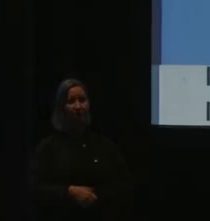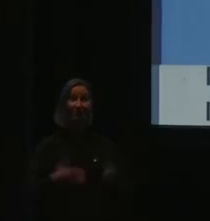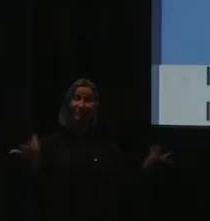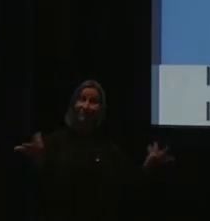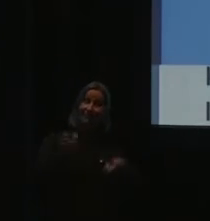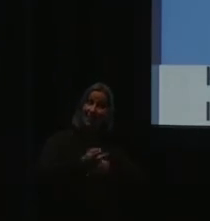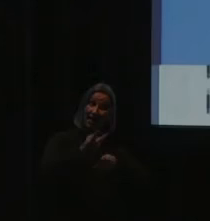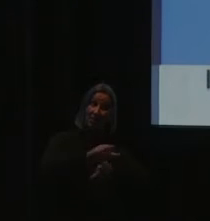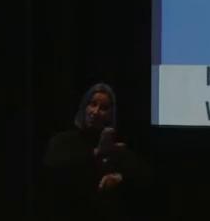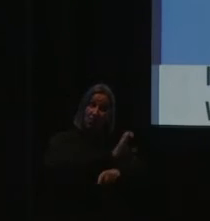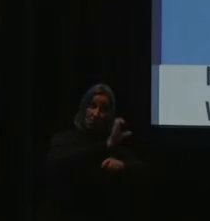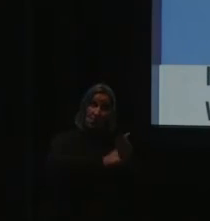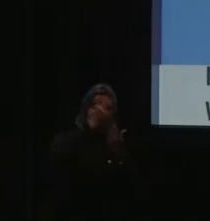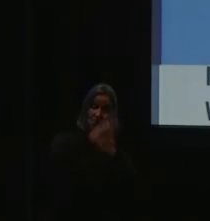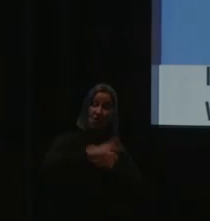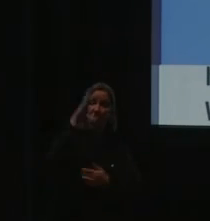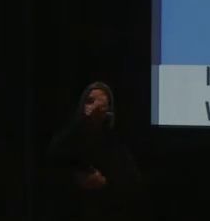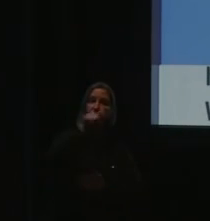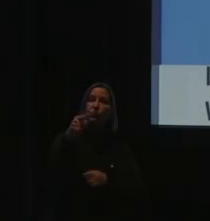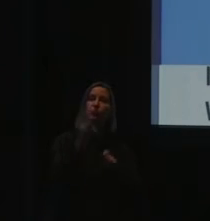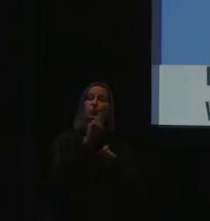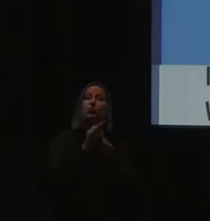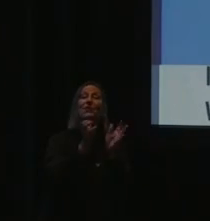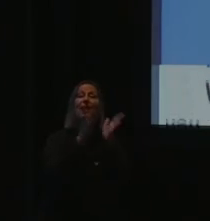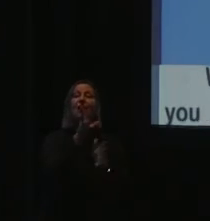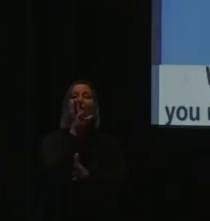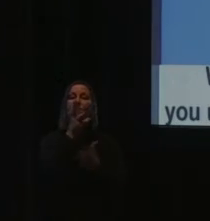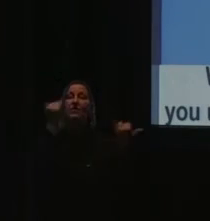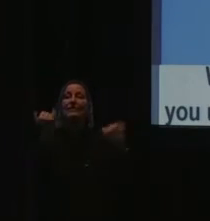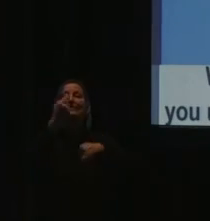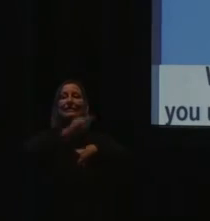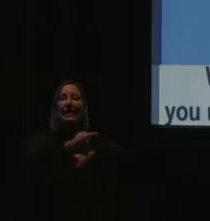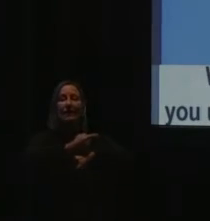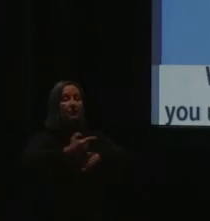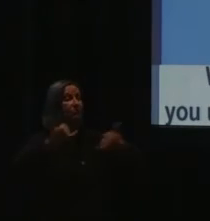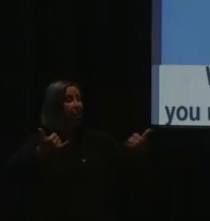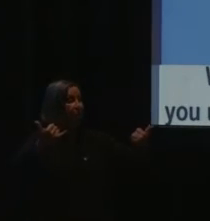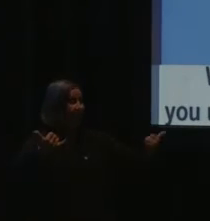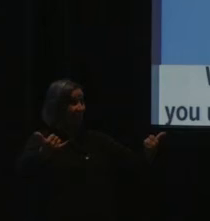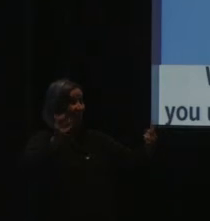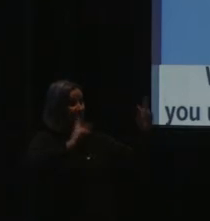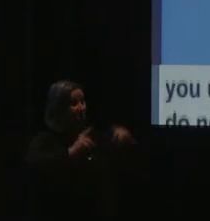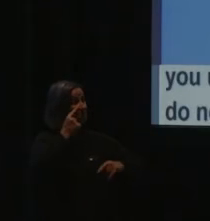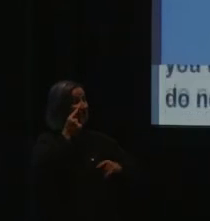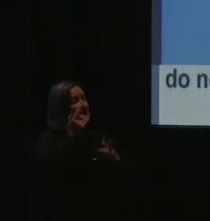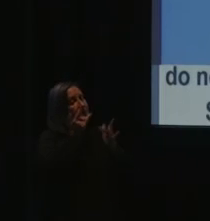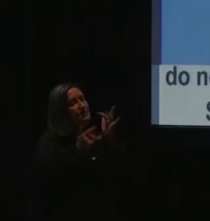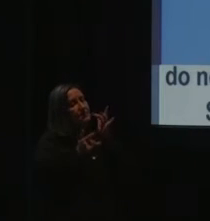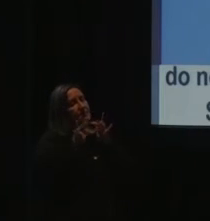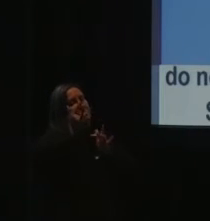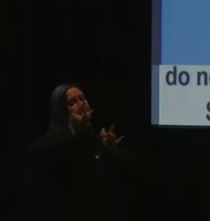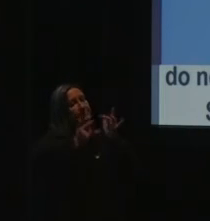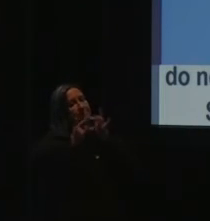because that computer program assumes you use a lot of water today. Most San Antonians do not. So you have to be cautious about these